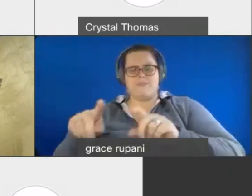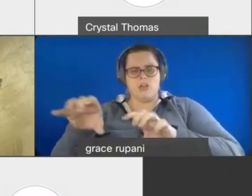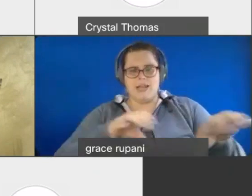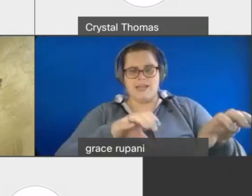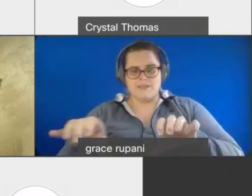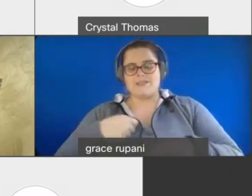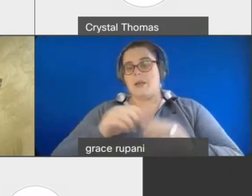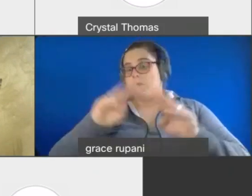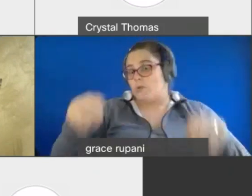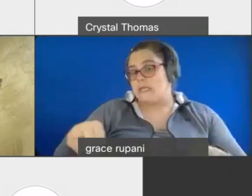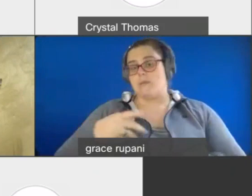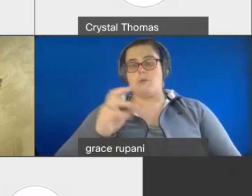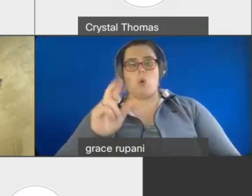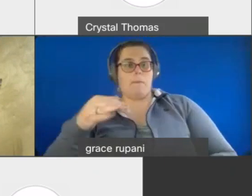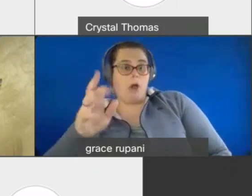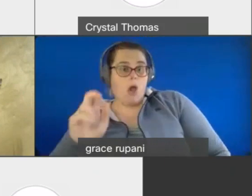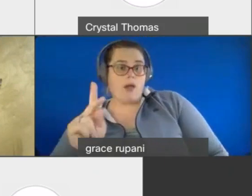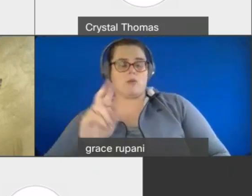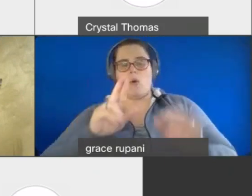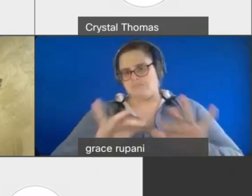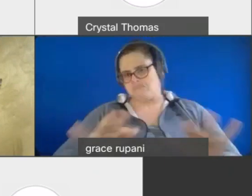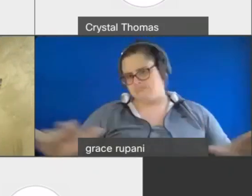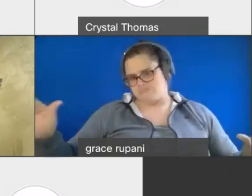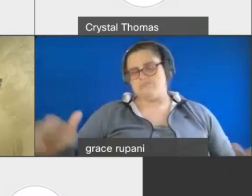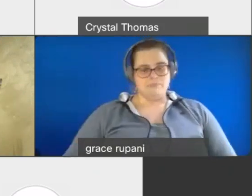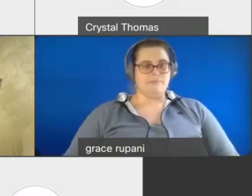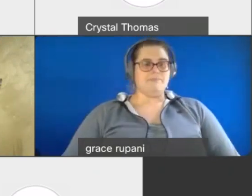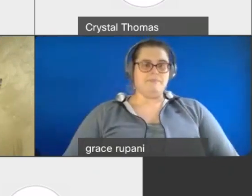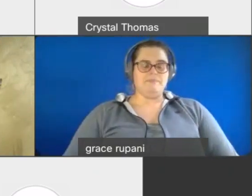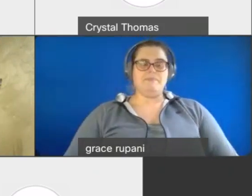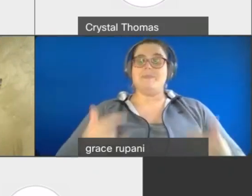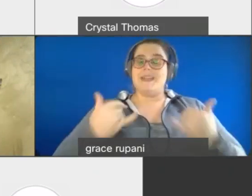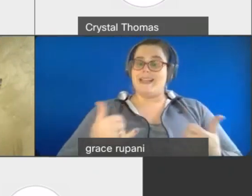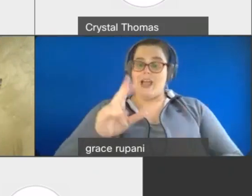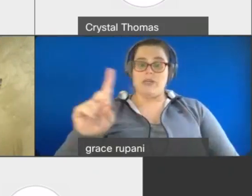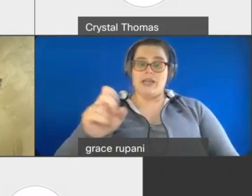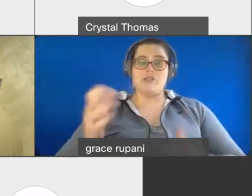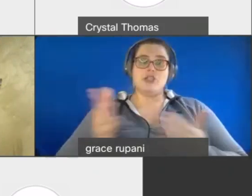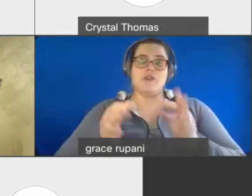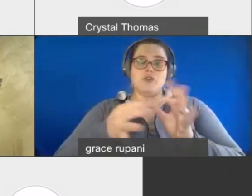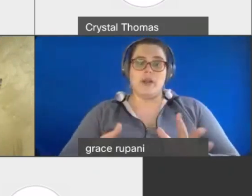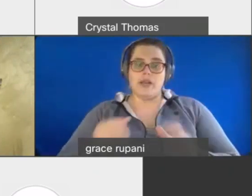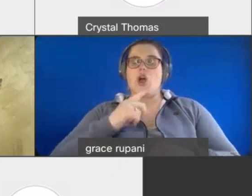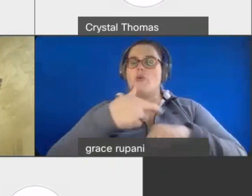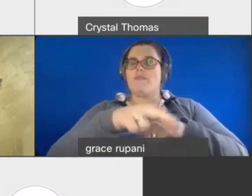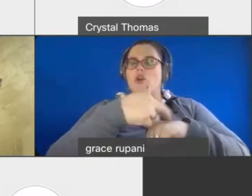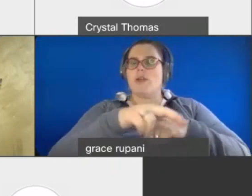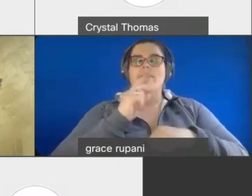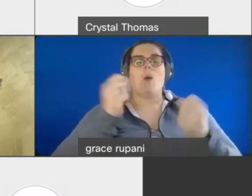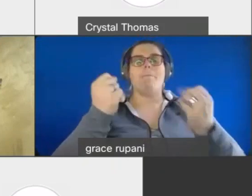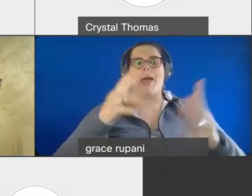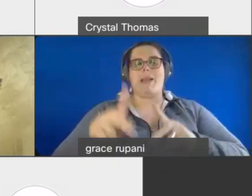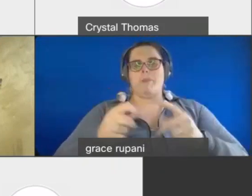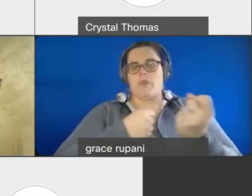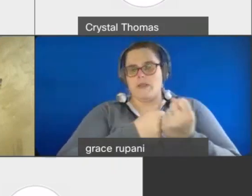visit. We're now receiving referrals from DDS service coordinators for service for people they support. Many people are coming